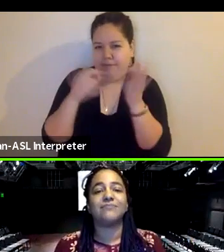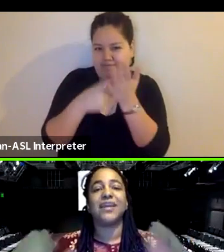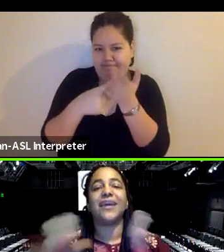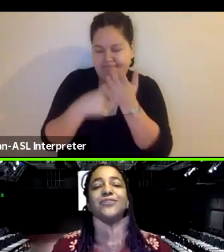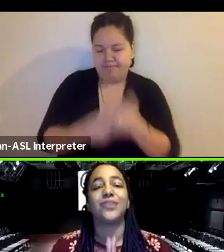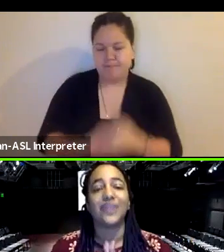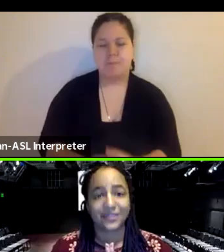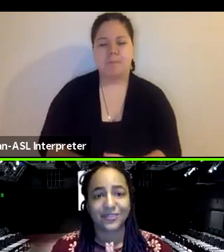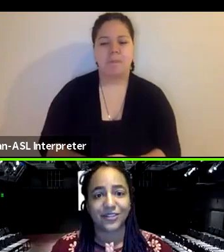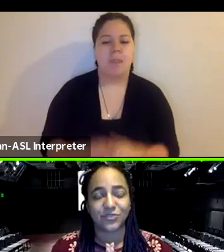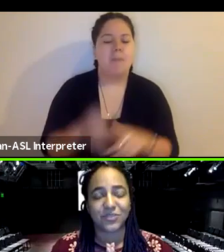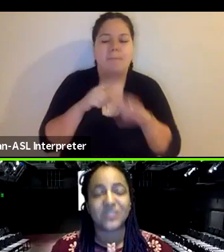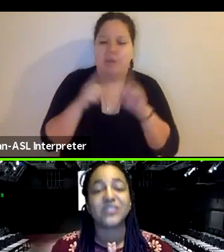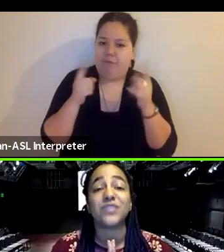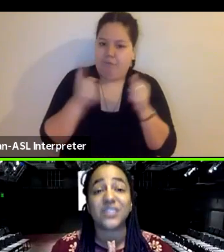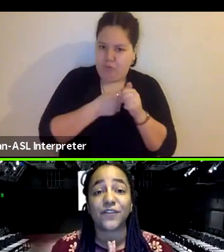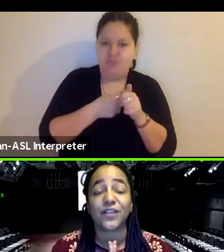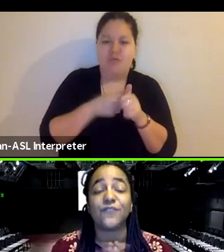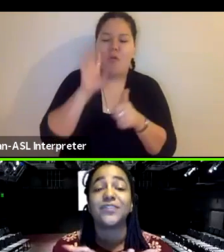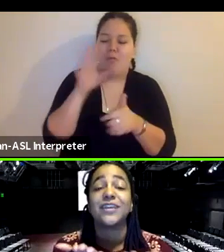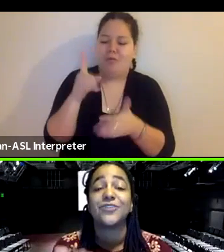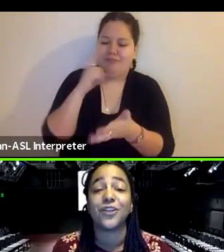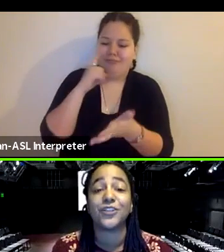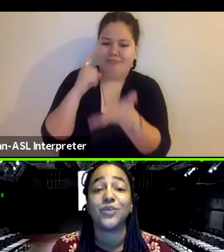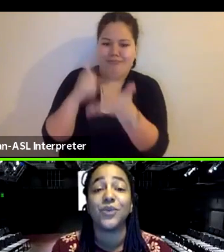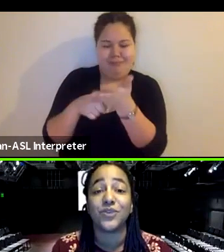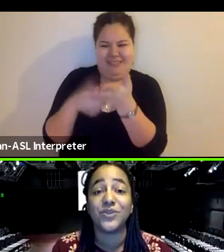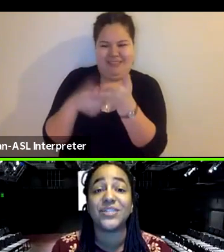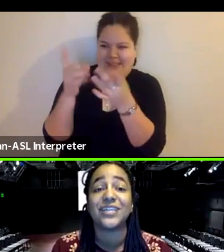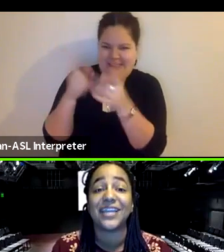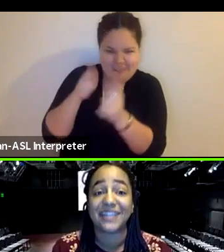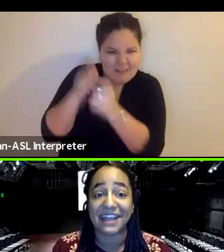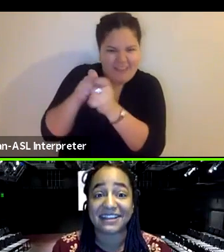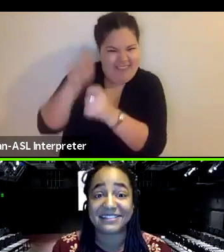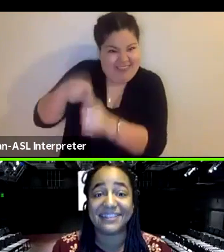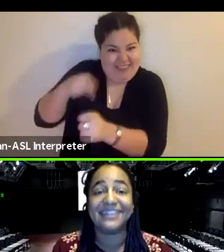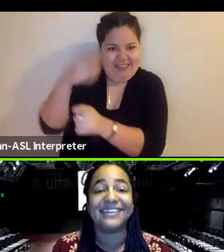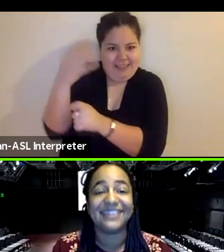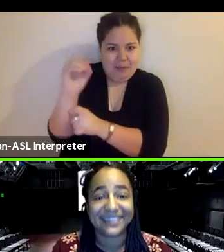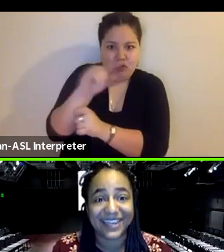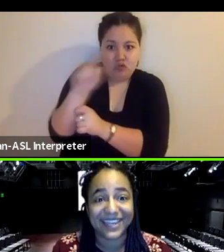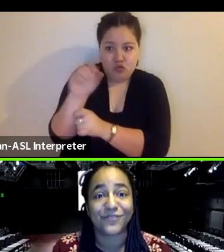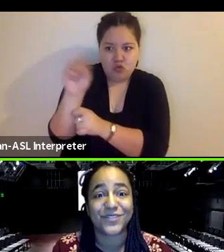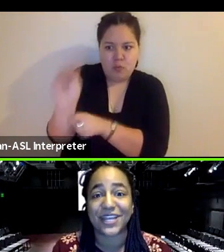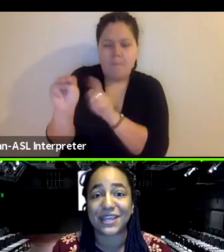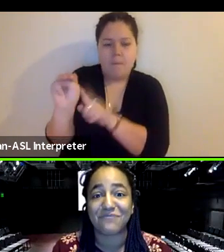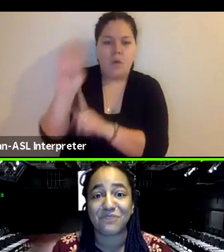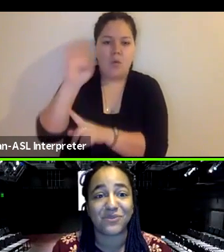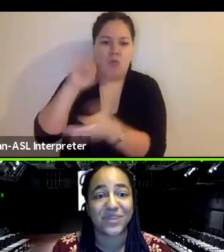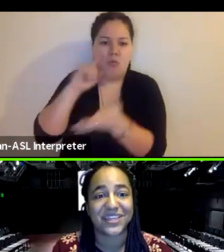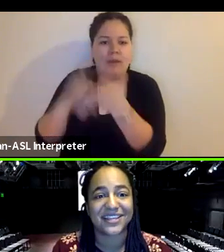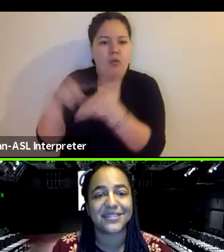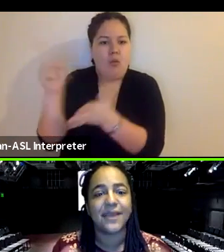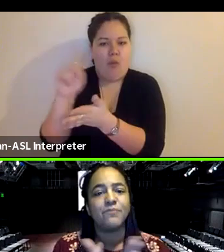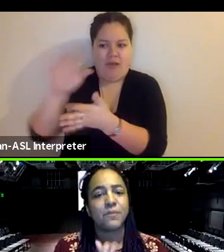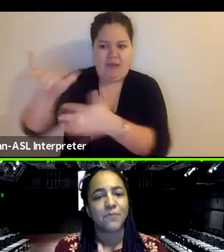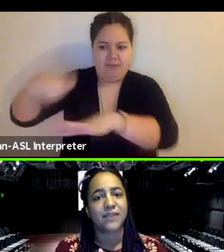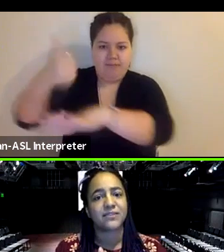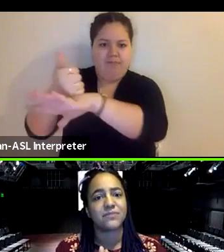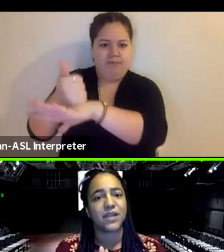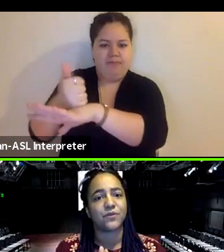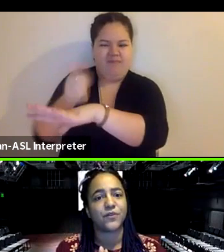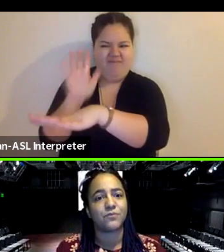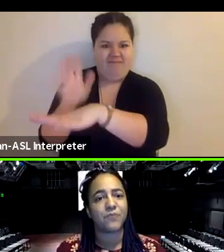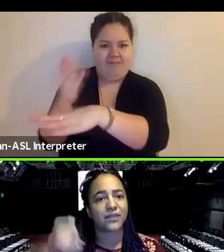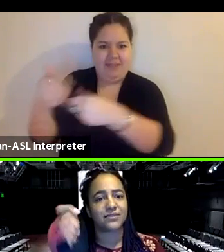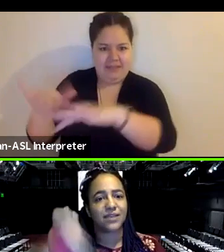moment and do a land acknowledgement specifically for the technology we are using to connect. Thank you for taking that moment with us. And pass